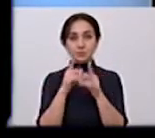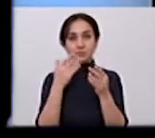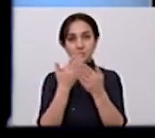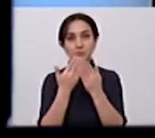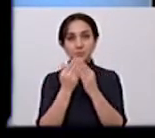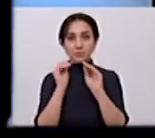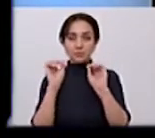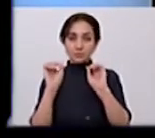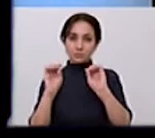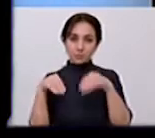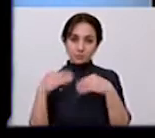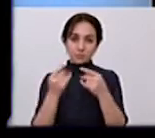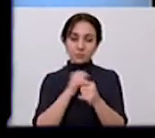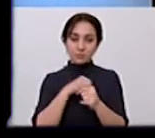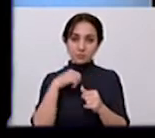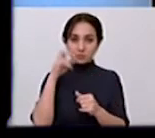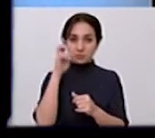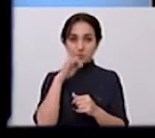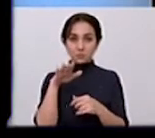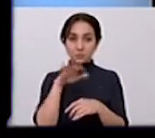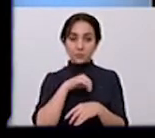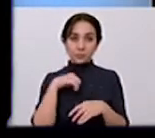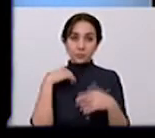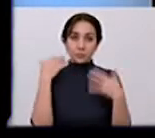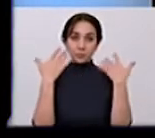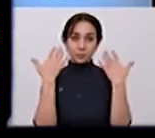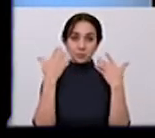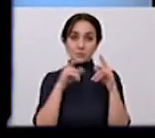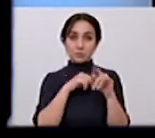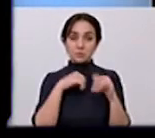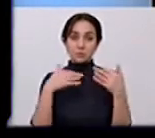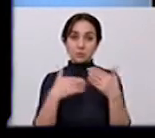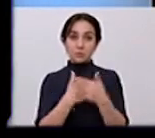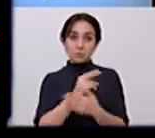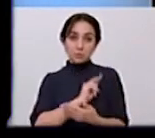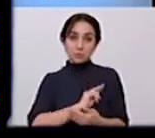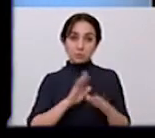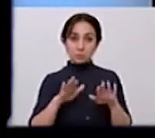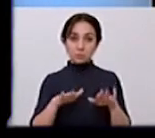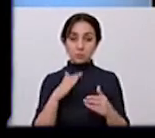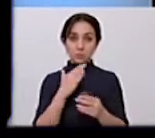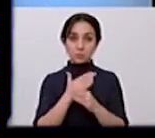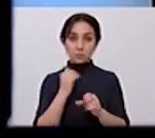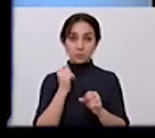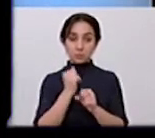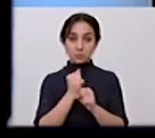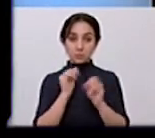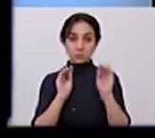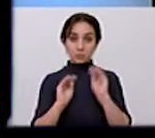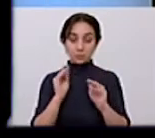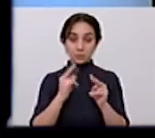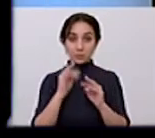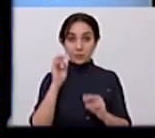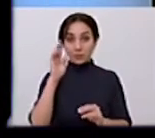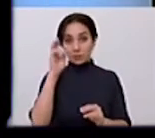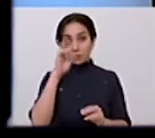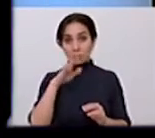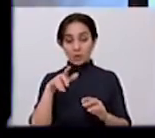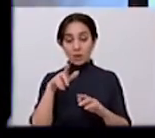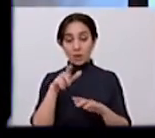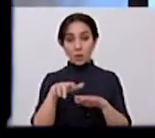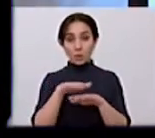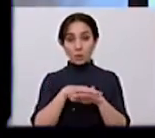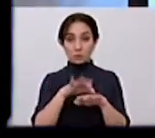natijasida mamlakatni eng asosiy maqsad mamlakatda yangi ishchi o'rni yaratish va shuning bilan birgalikda aholining daromadini